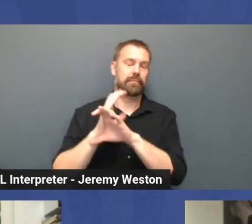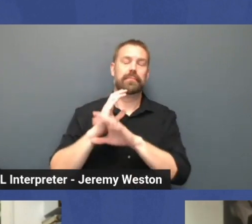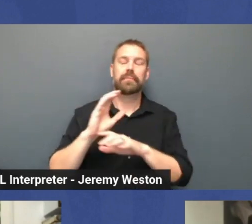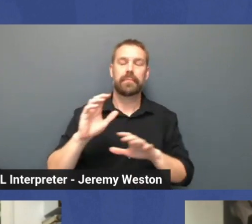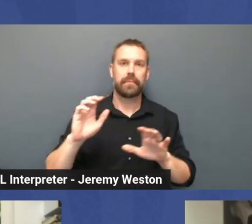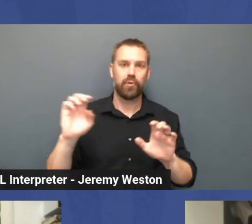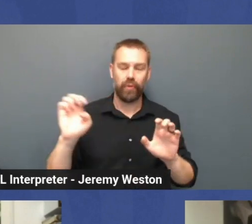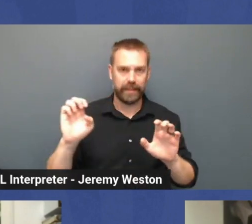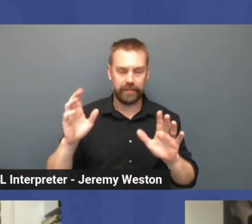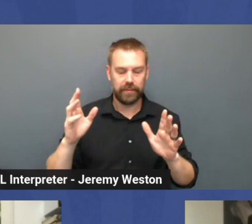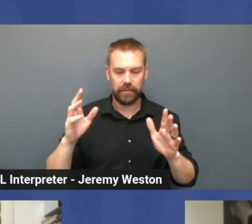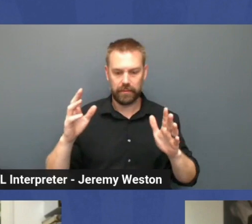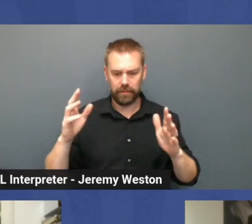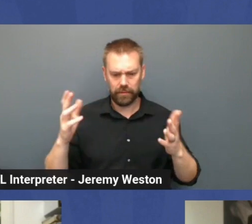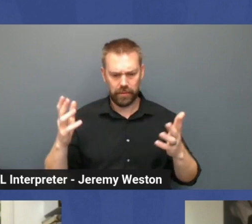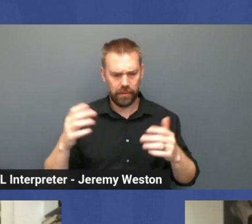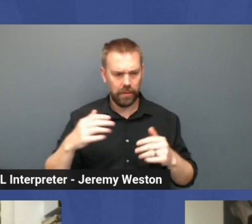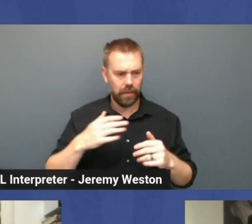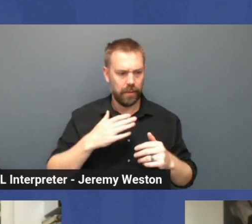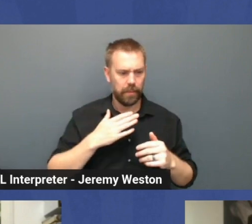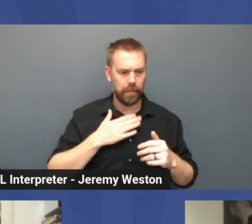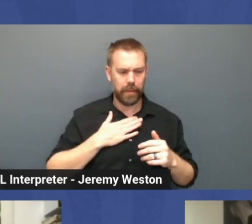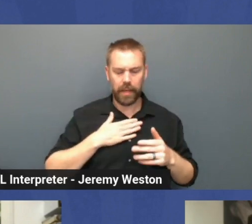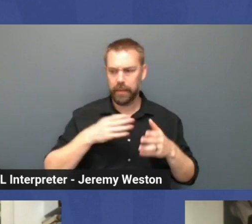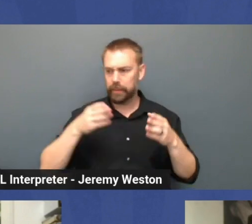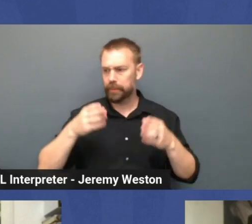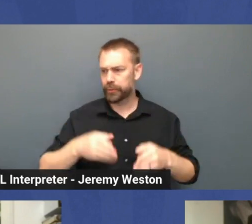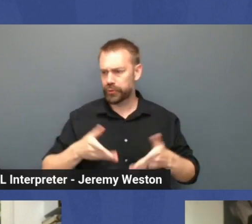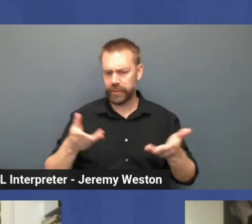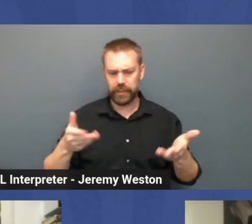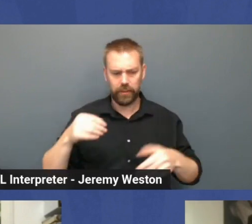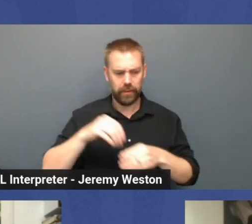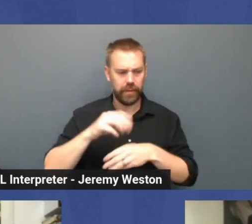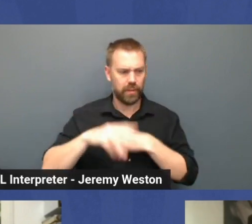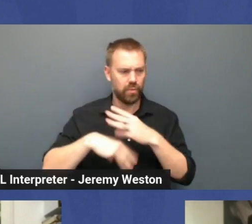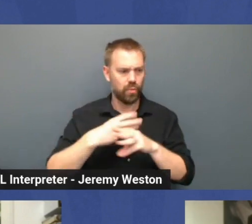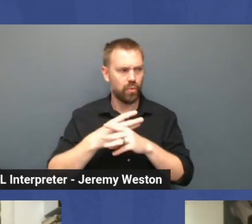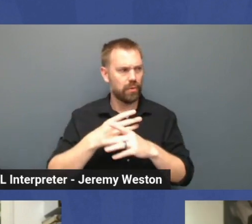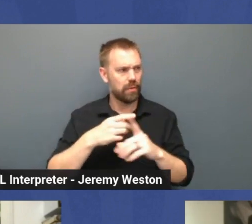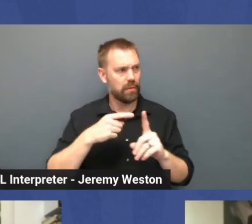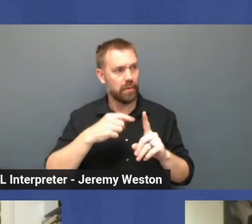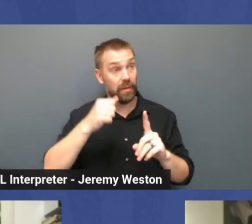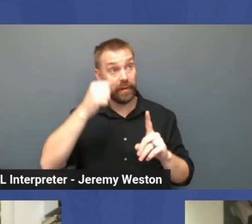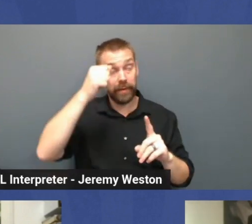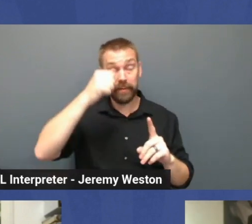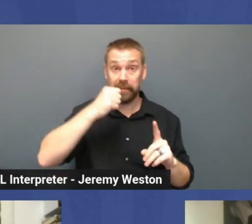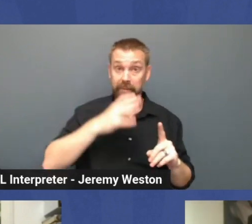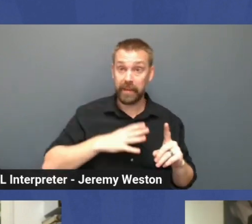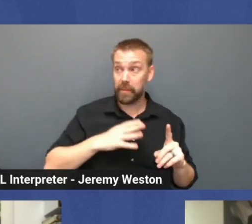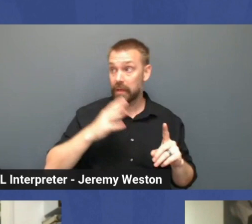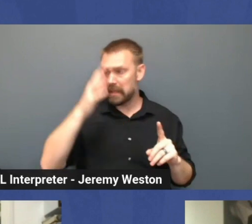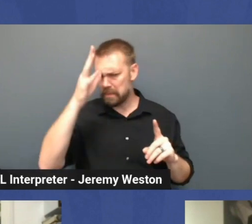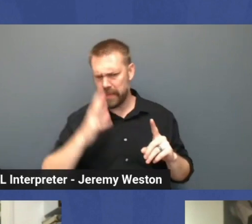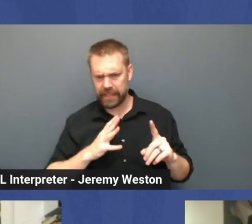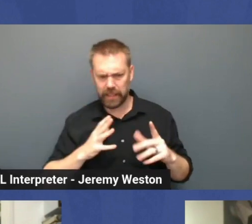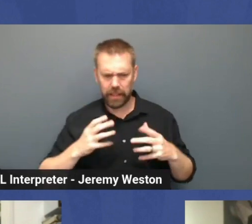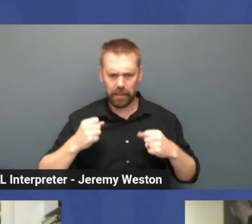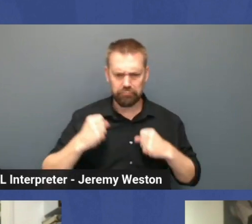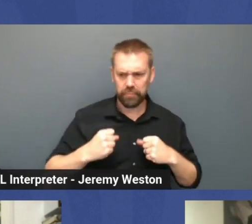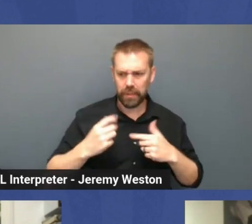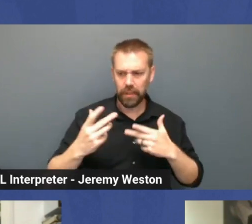know what my person in this world looked like. Like, I wasn't sure if she was feminine or masculine or who they were in the